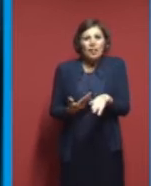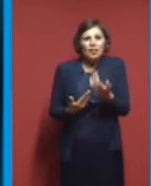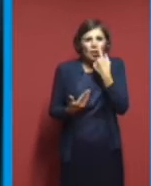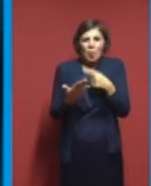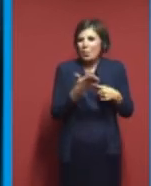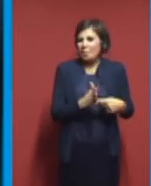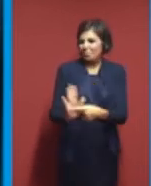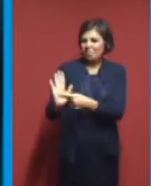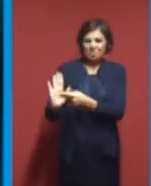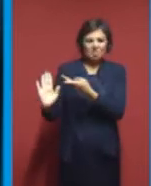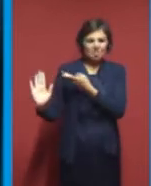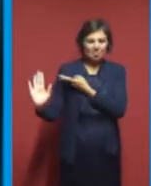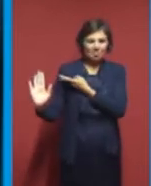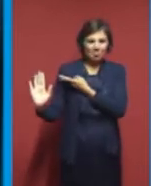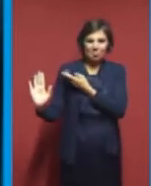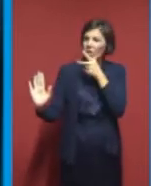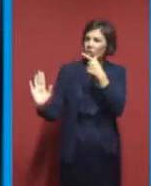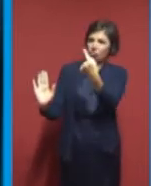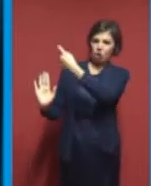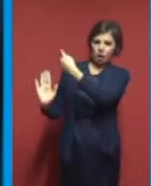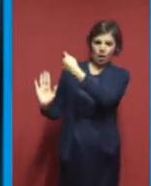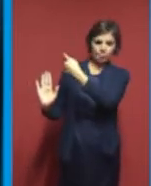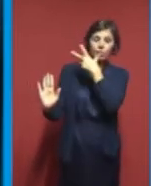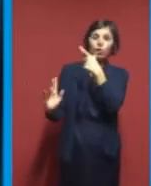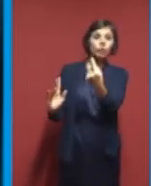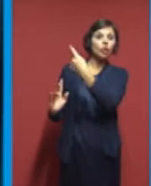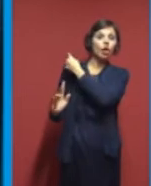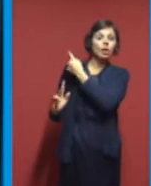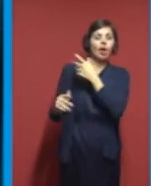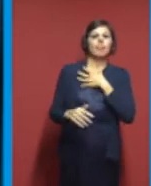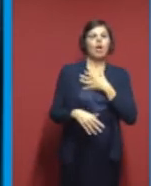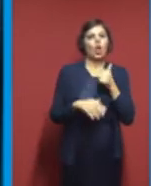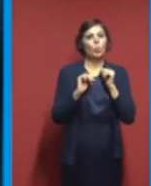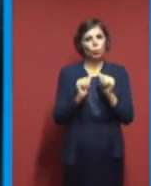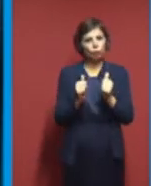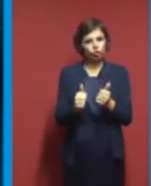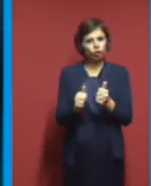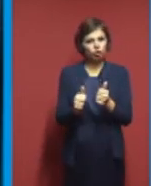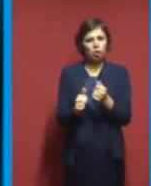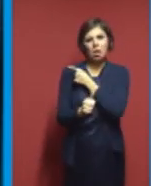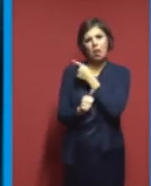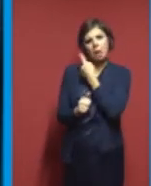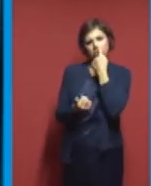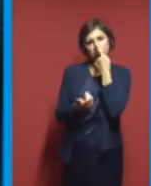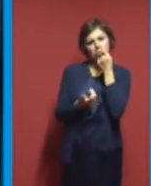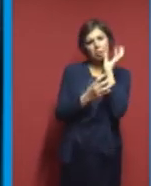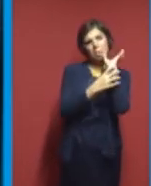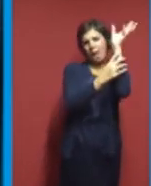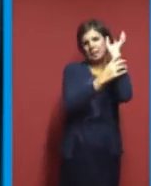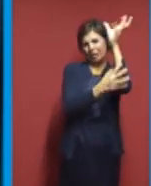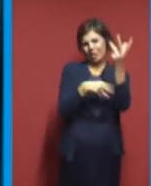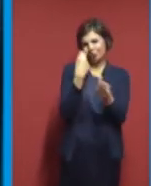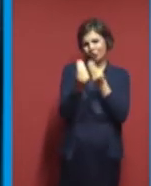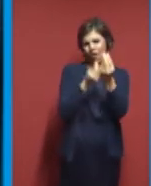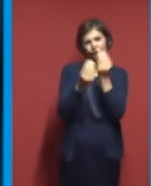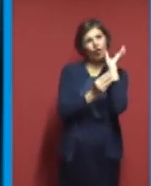When she was 11 years old, she was playing basketball, and she fell and shattered her kneecap. This was really dangerous. She lost a lot of blood.